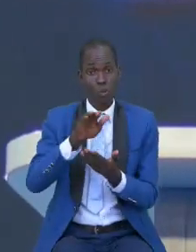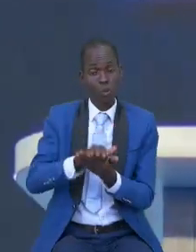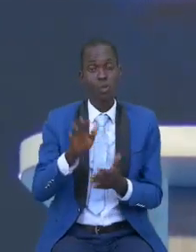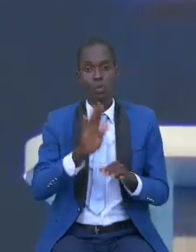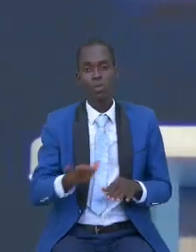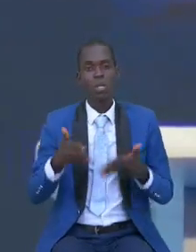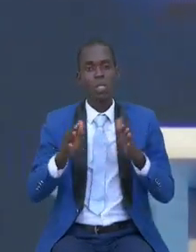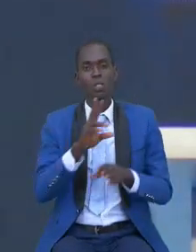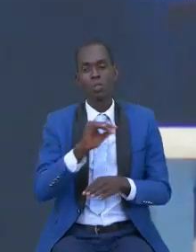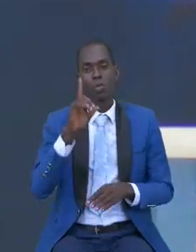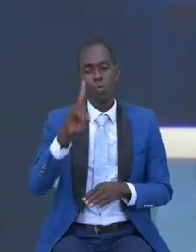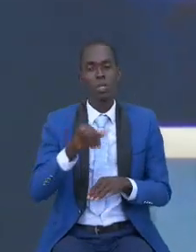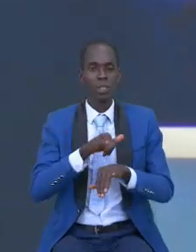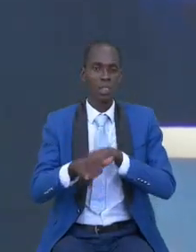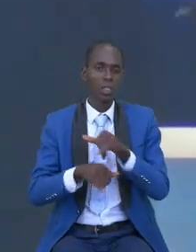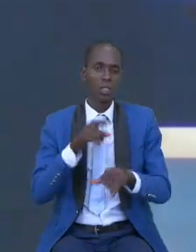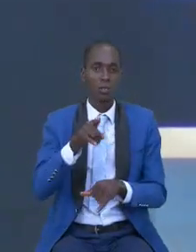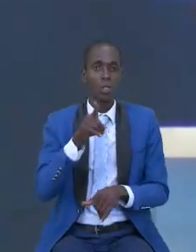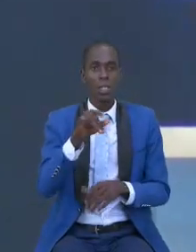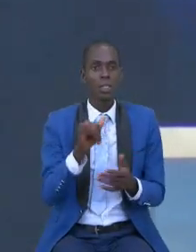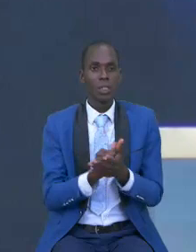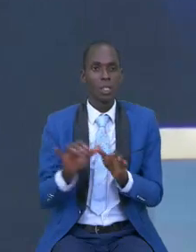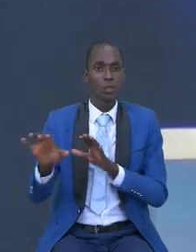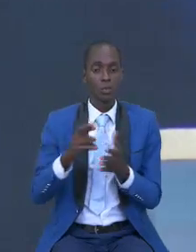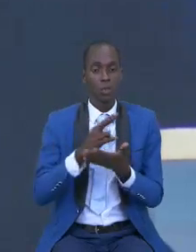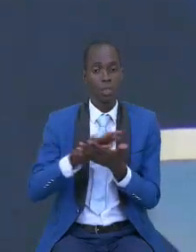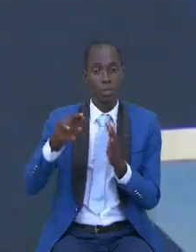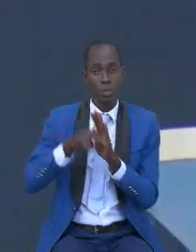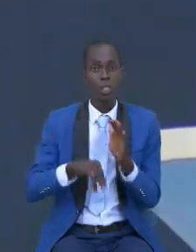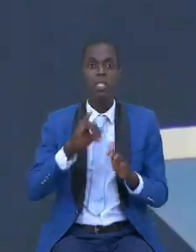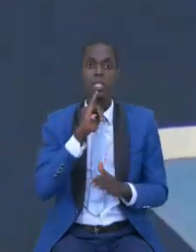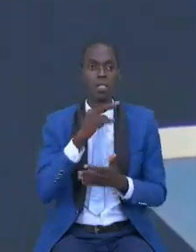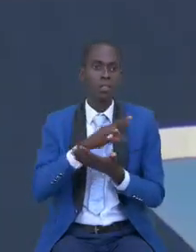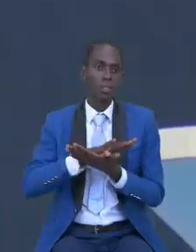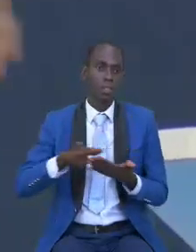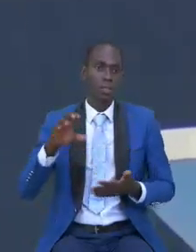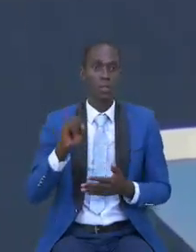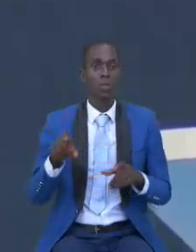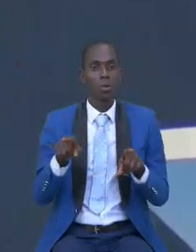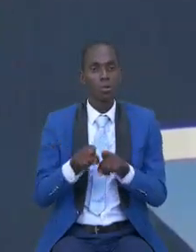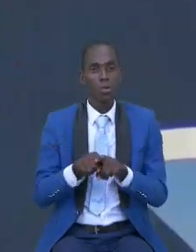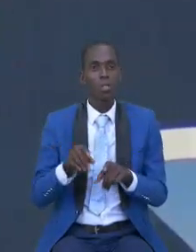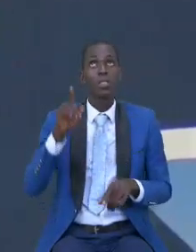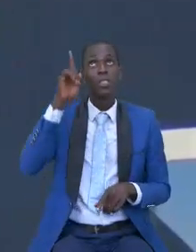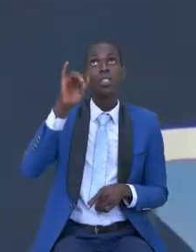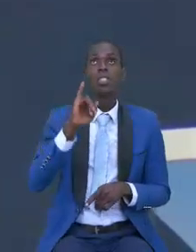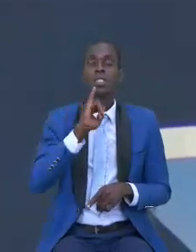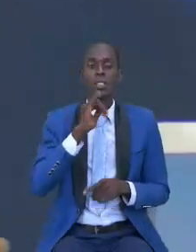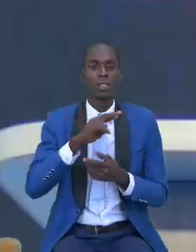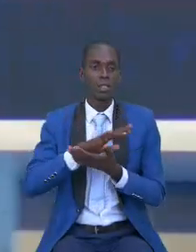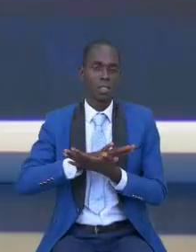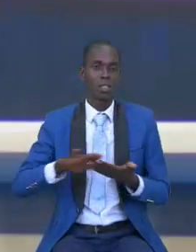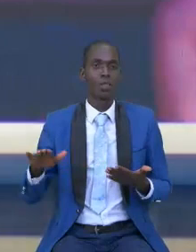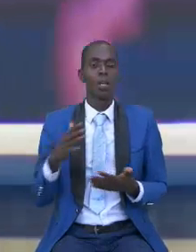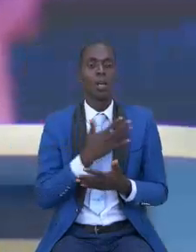you. He that doeth righteousness is righteous, even as he is righteous. And